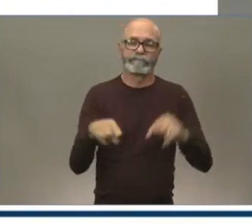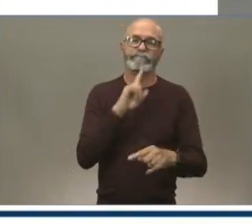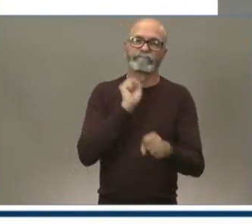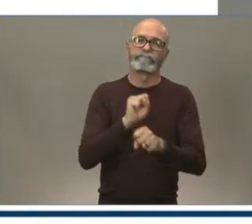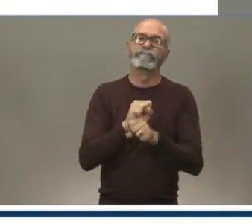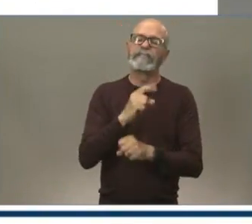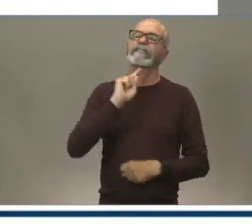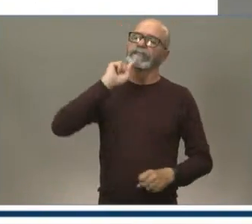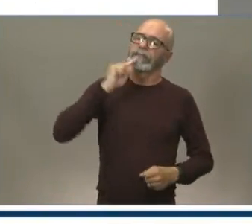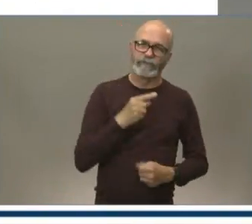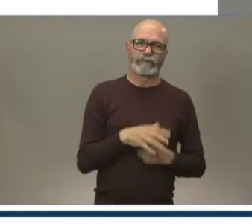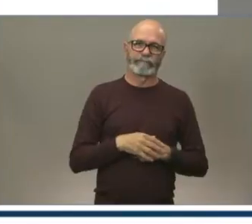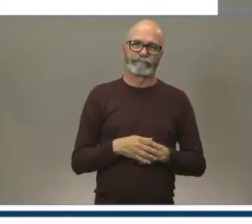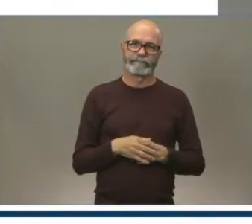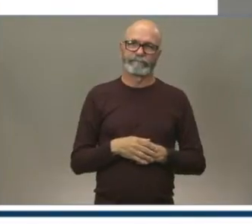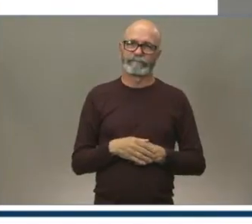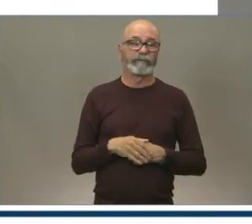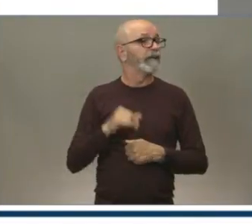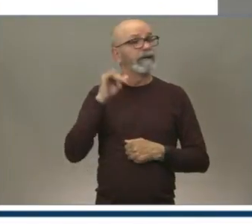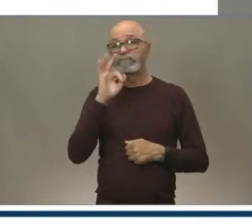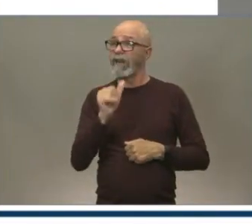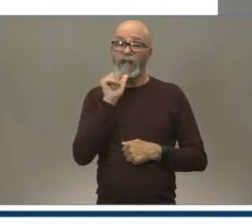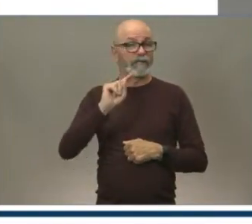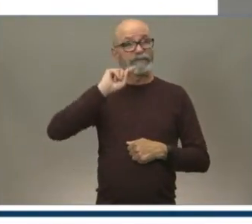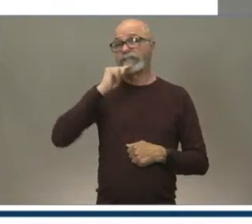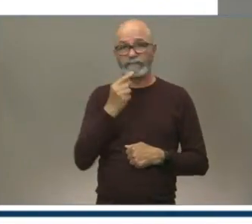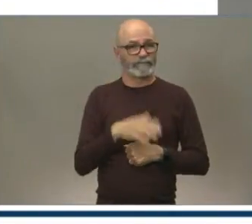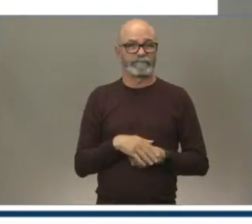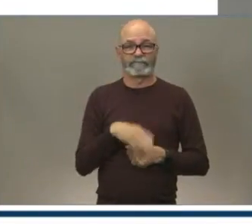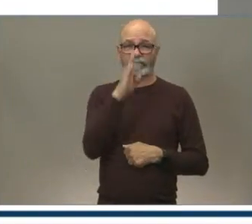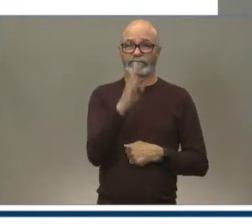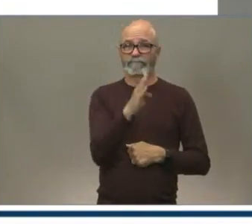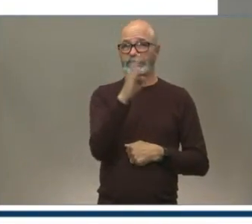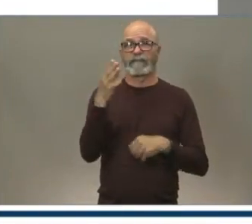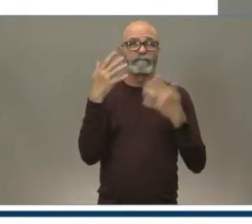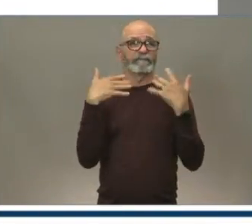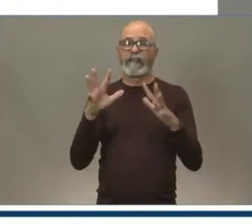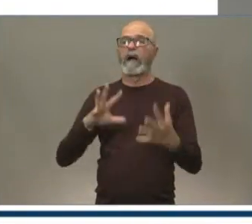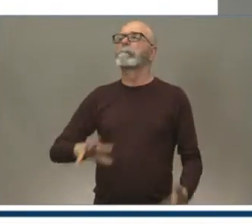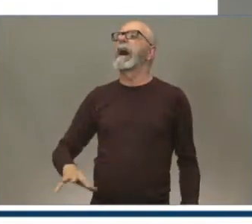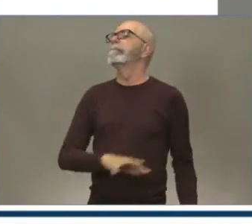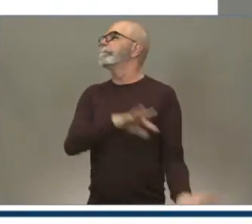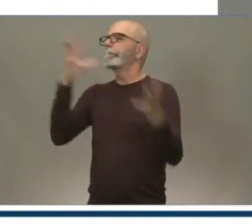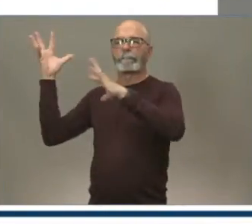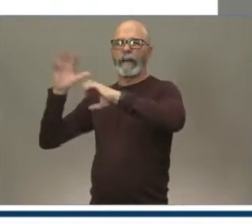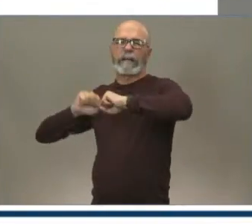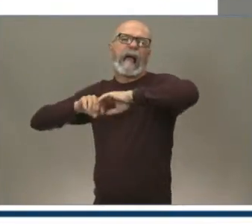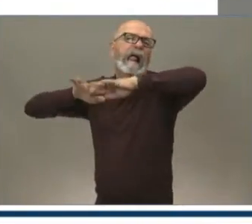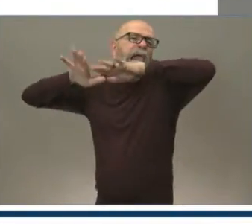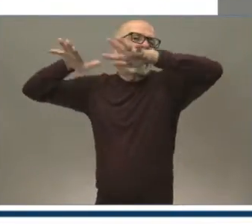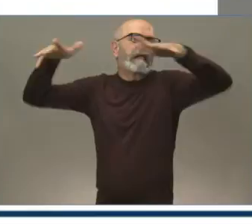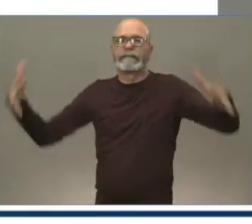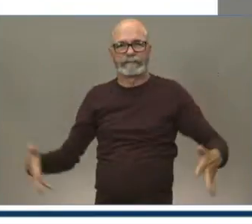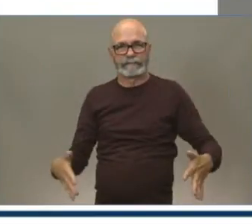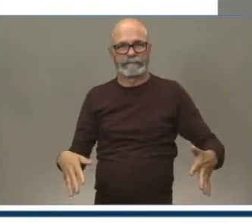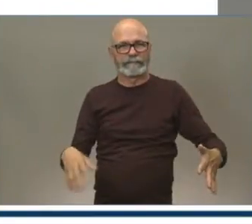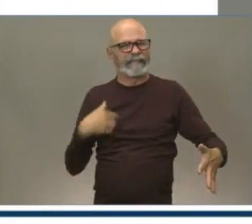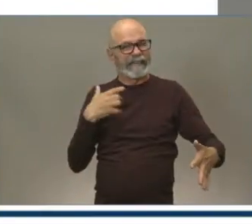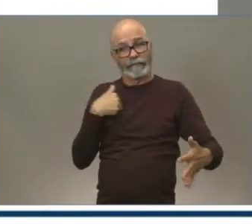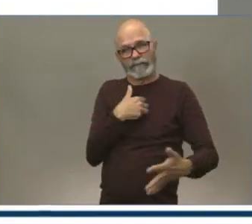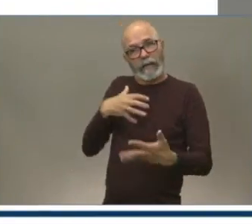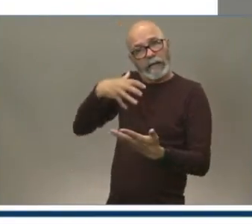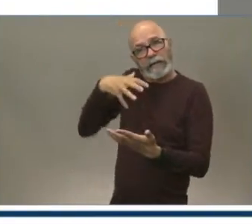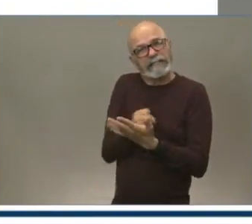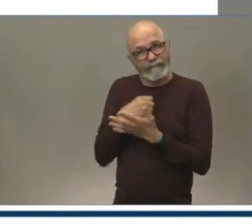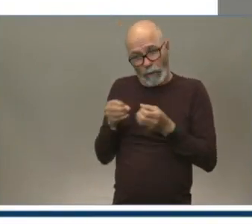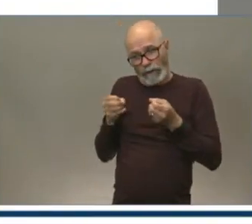very wrong turn very quickly. We have a chance to reset and get Nova Scotia back on track, just like we have done